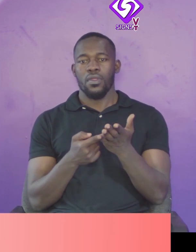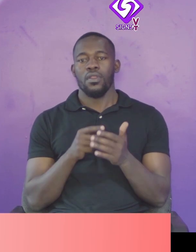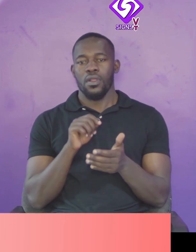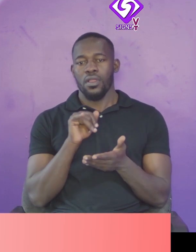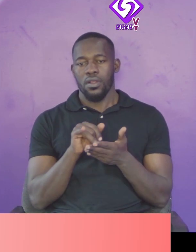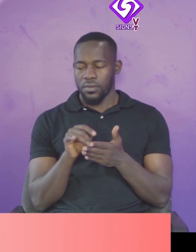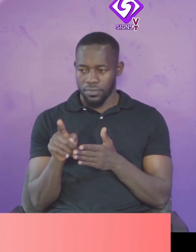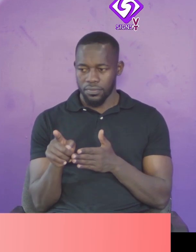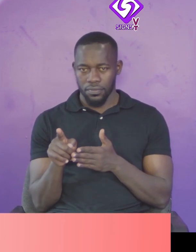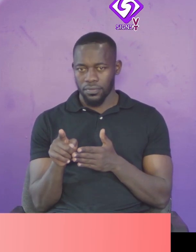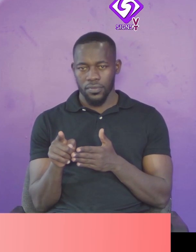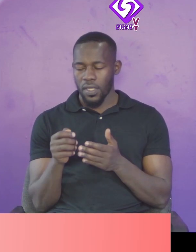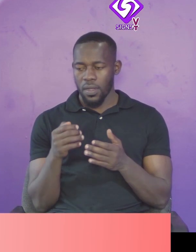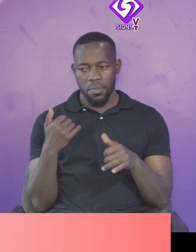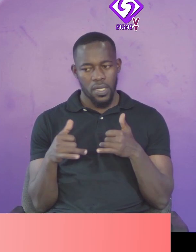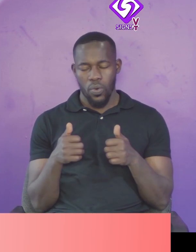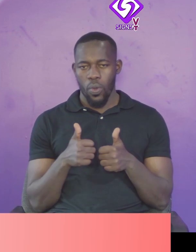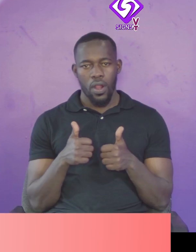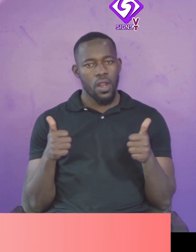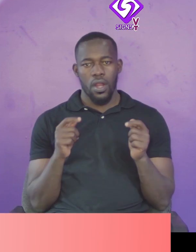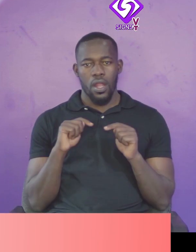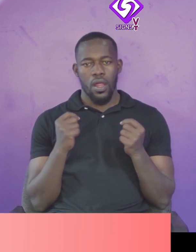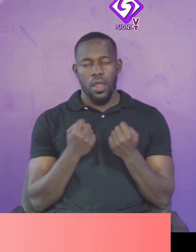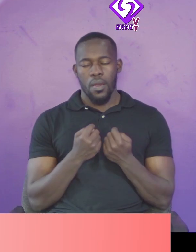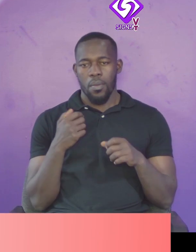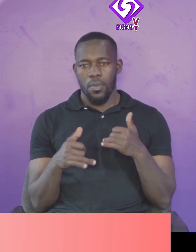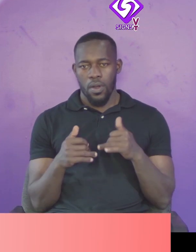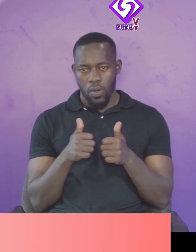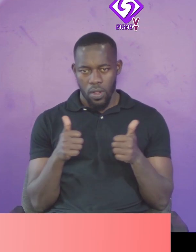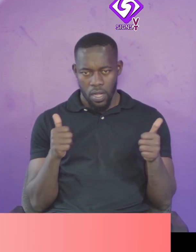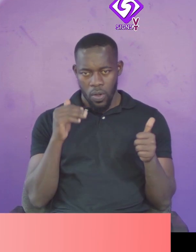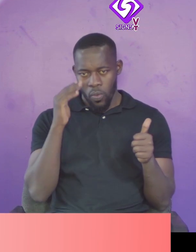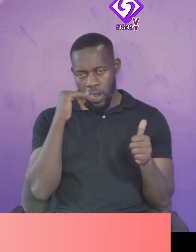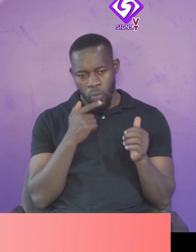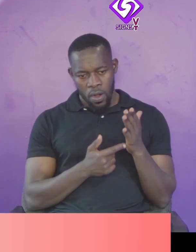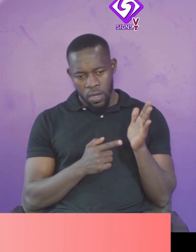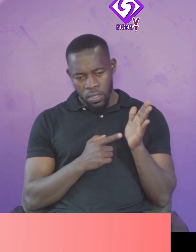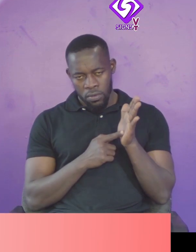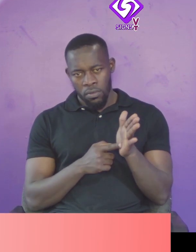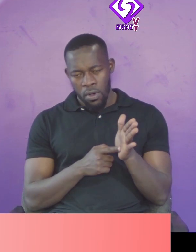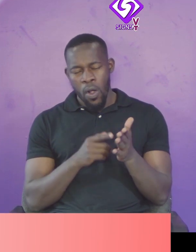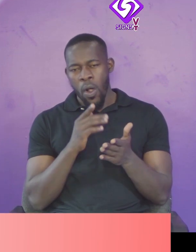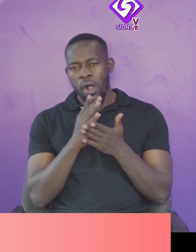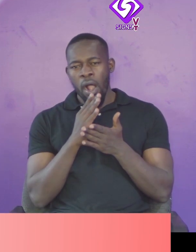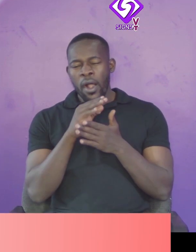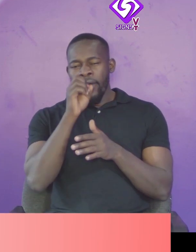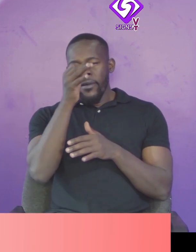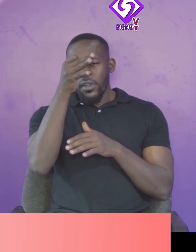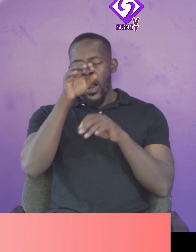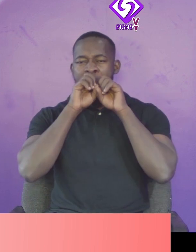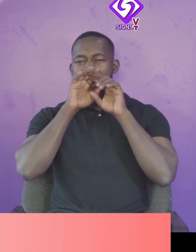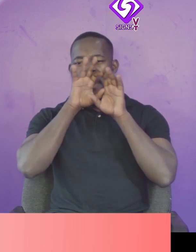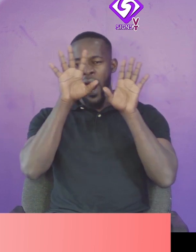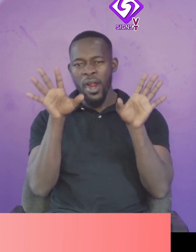their best, by the way, because the performances they showed were promising,